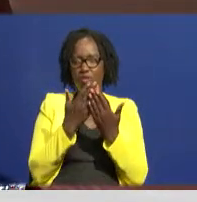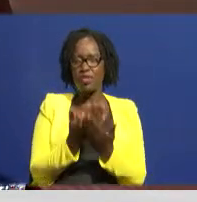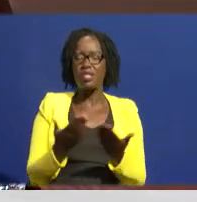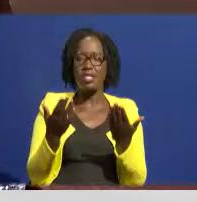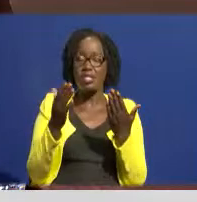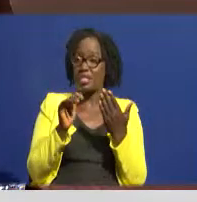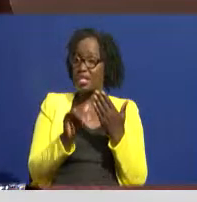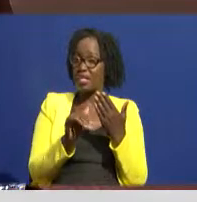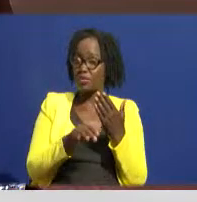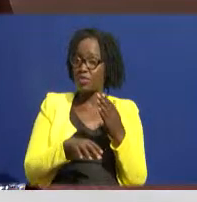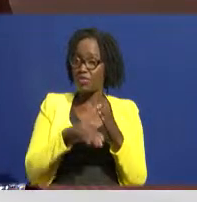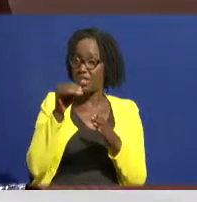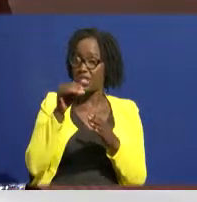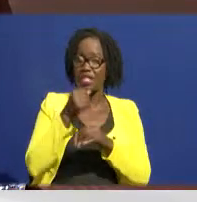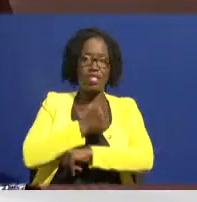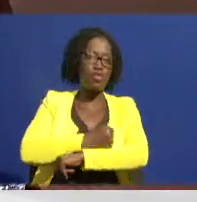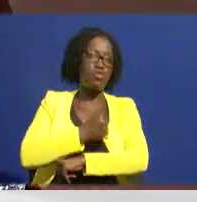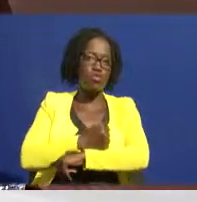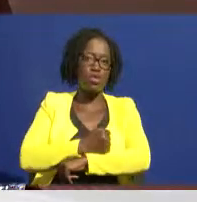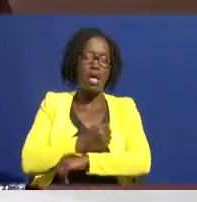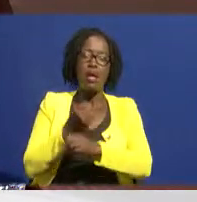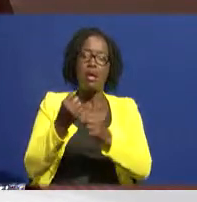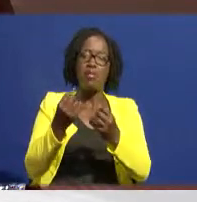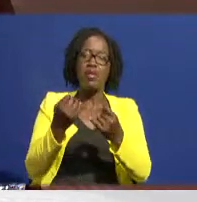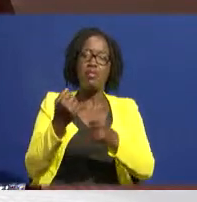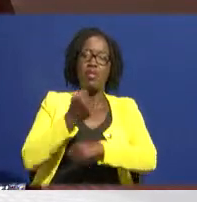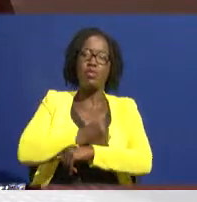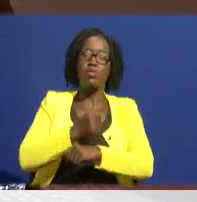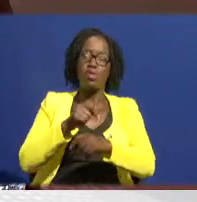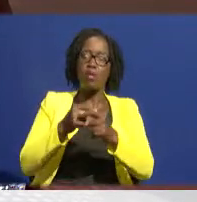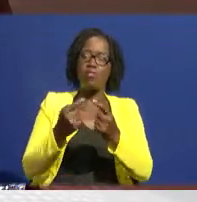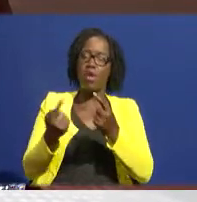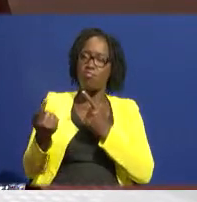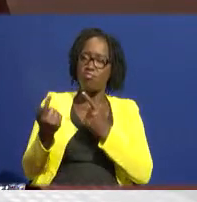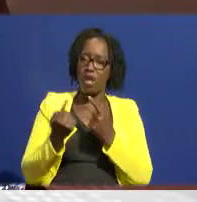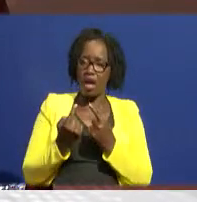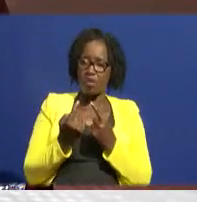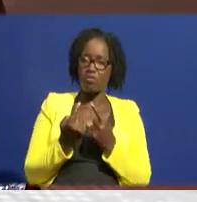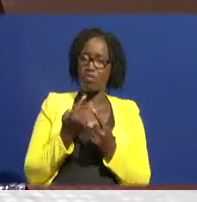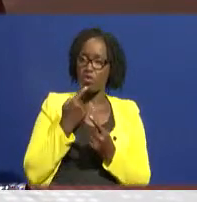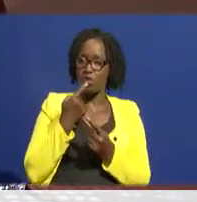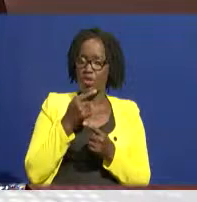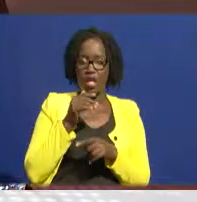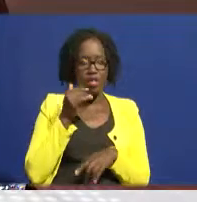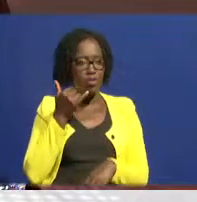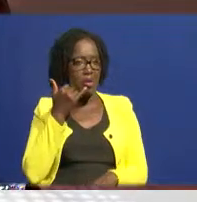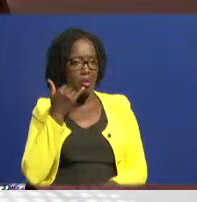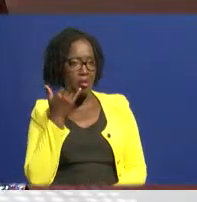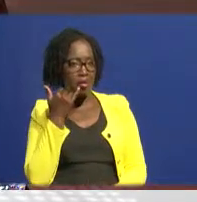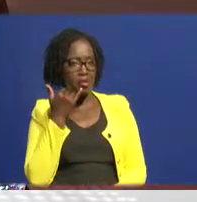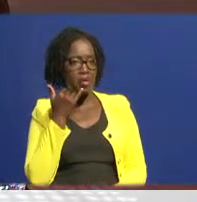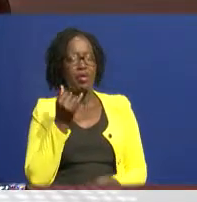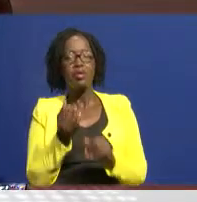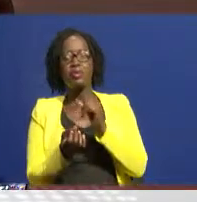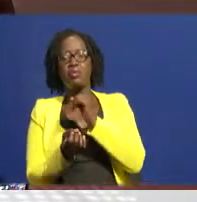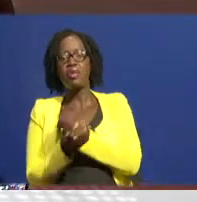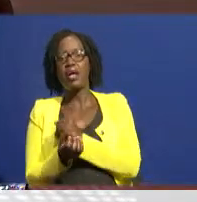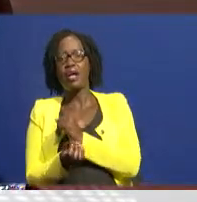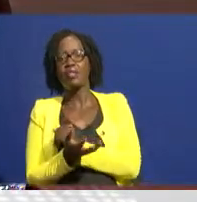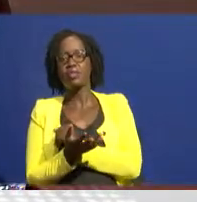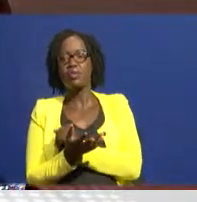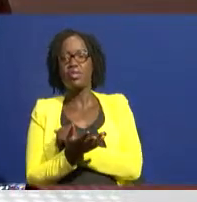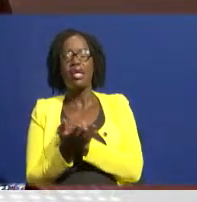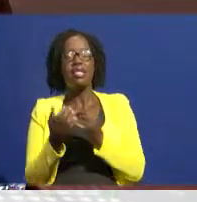that we find in the schools. Many schools, when they come to us, those are some issues that we are called to go and counsel the